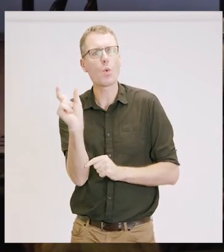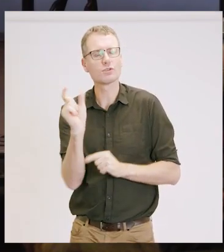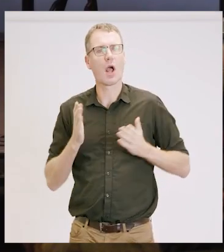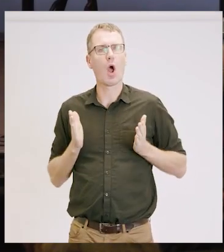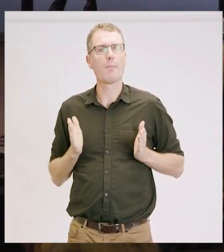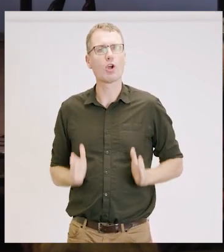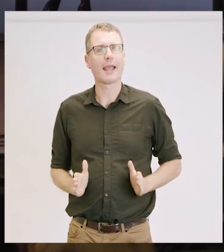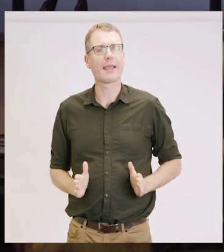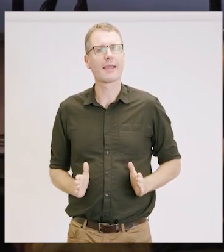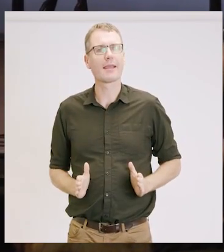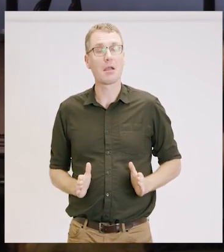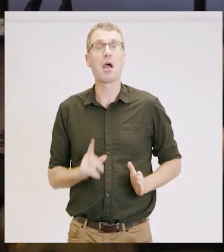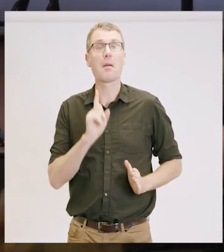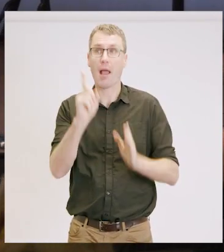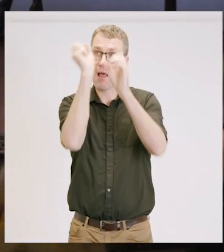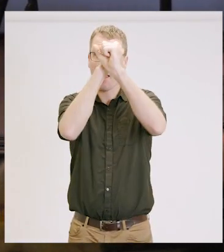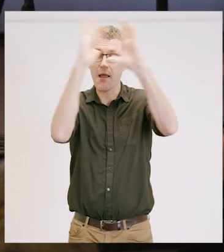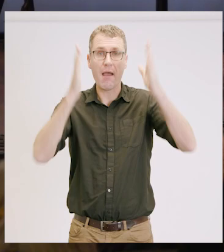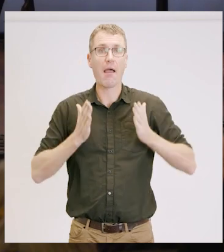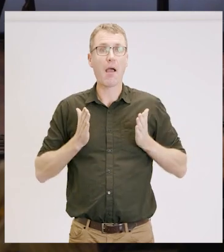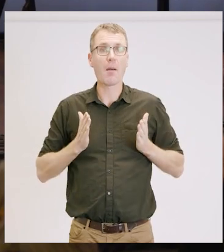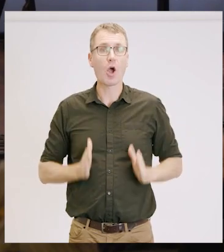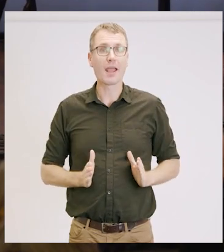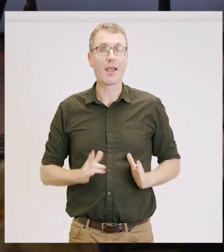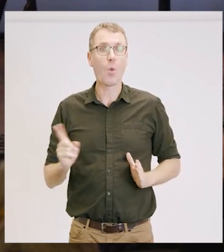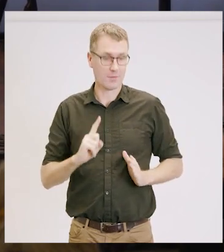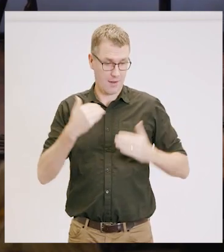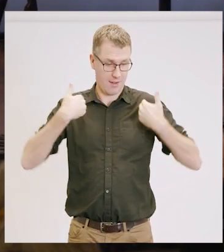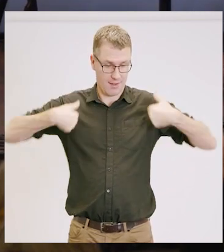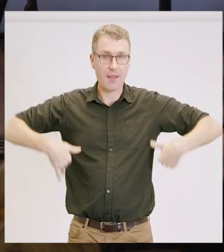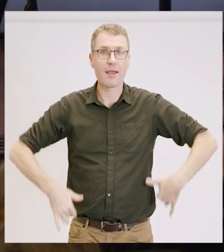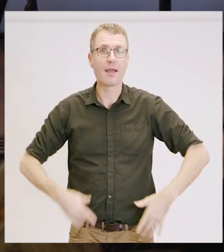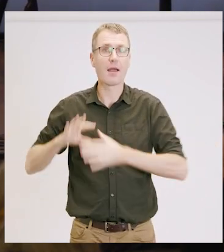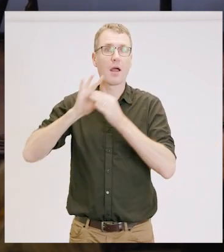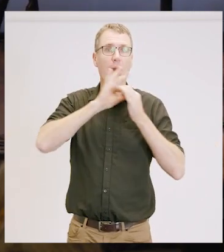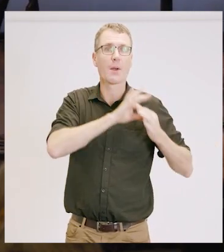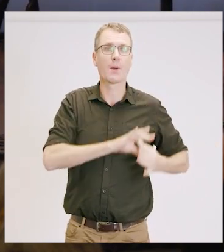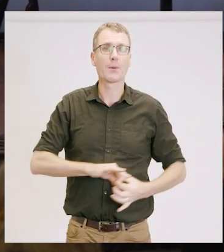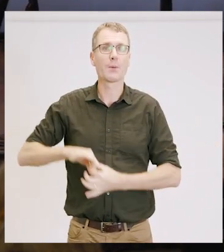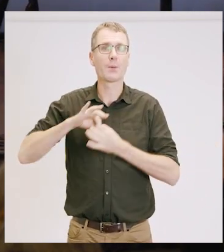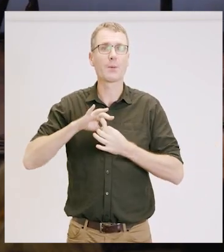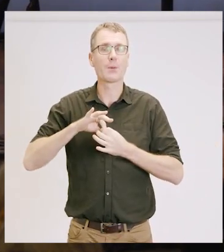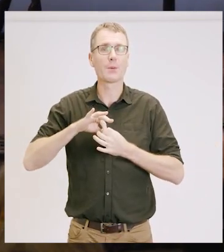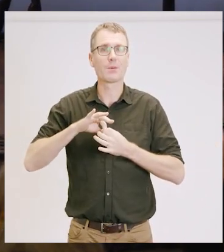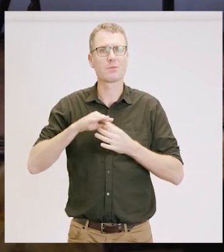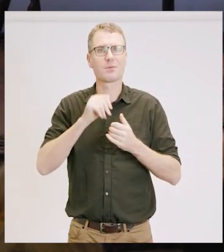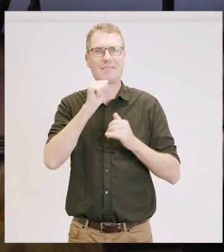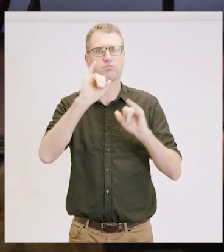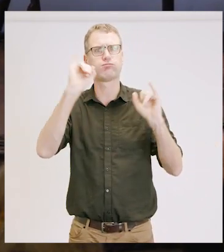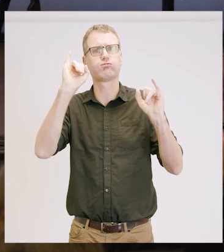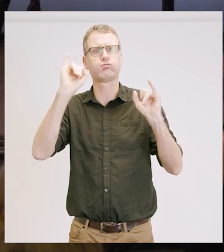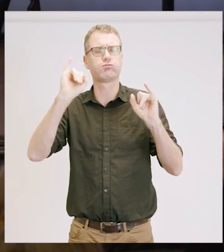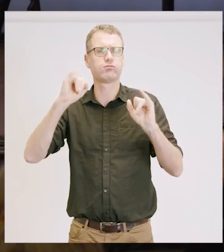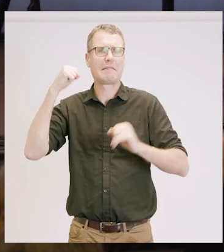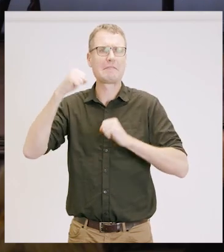this incredible thing. Think what a body is. It is permanently connected, unless you're doing some